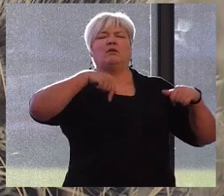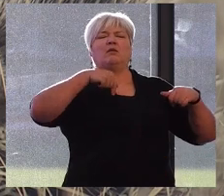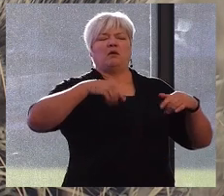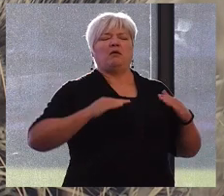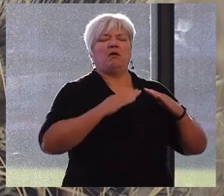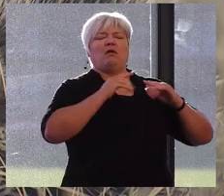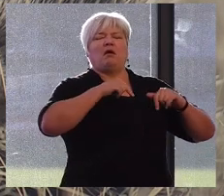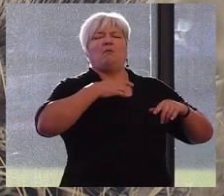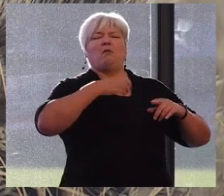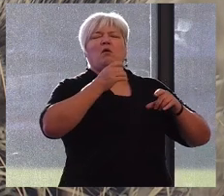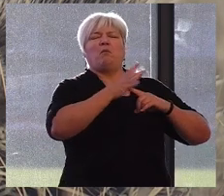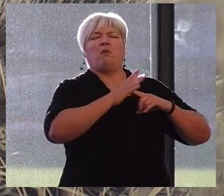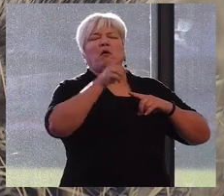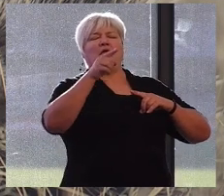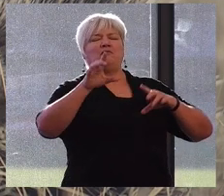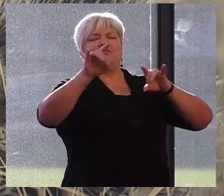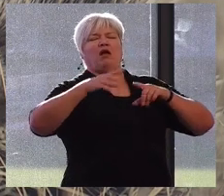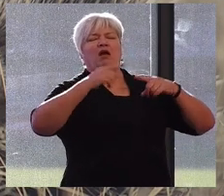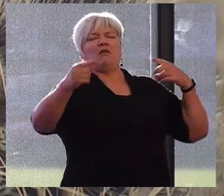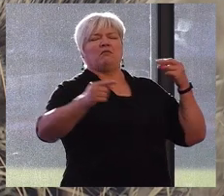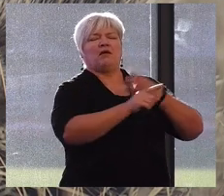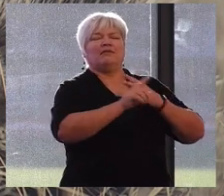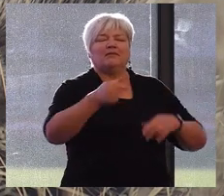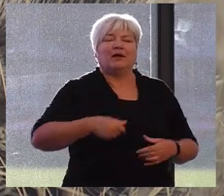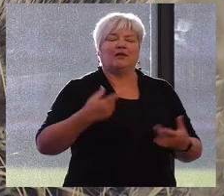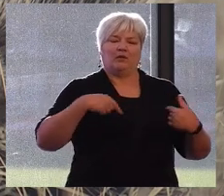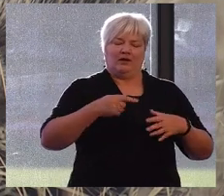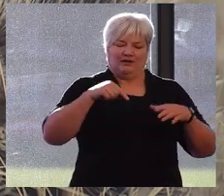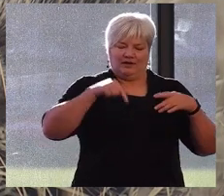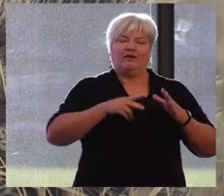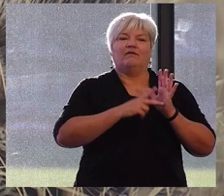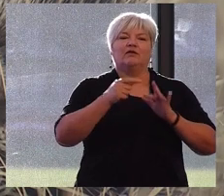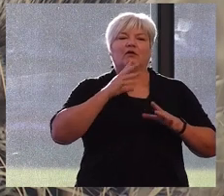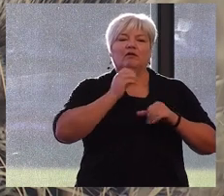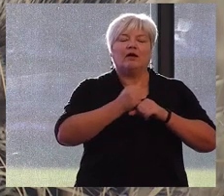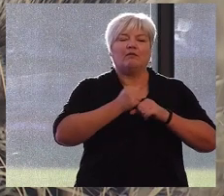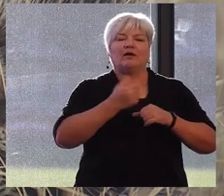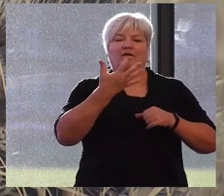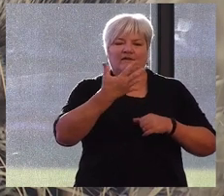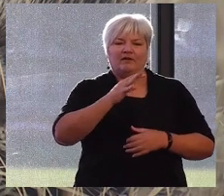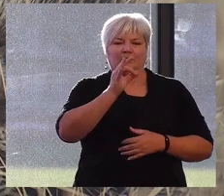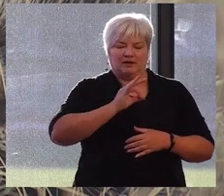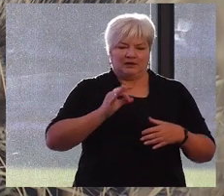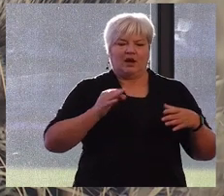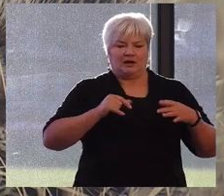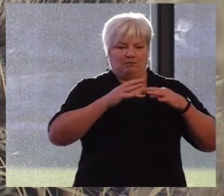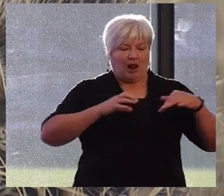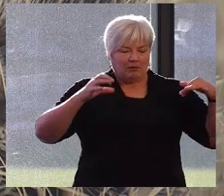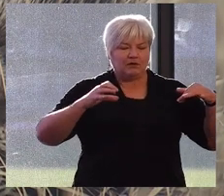important than the federal one. But nonetheless, so we've hit 50%. We've hit about two-thirds of women in the Victorian